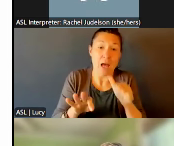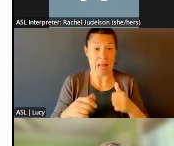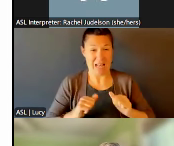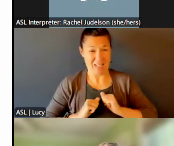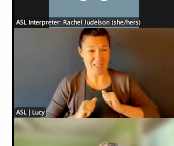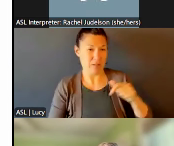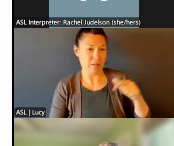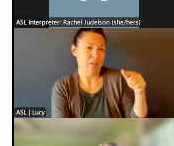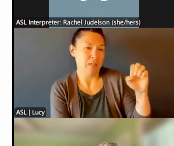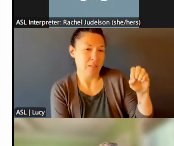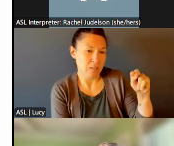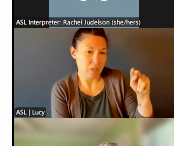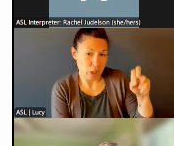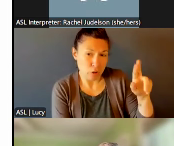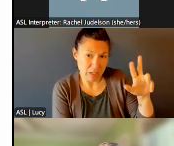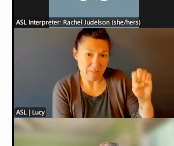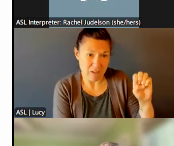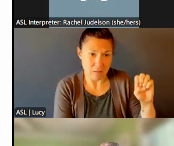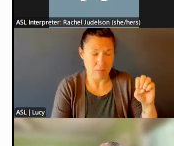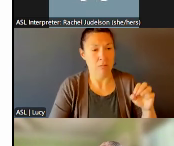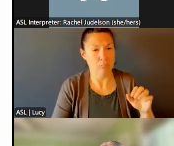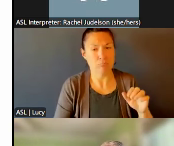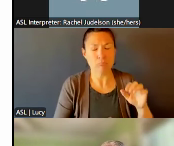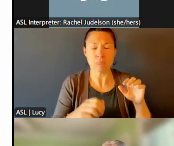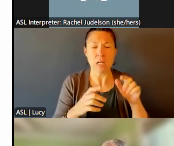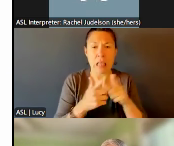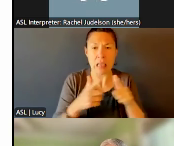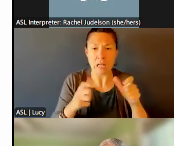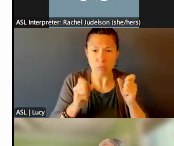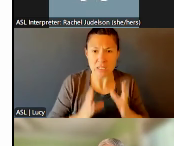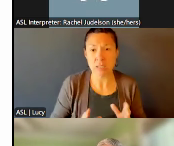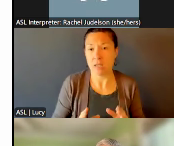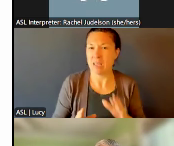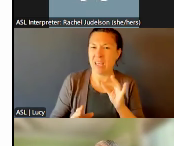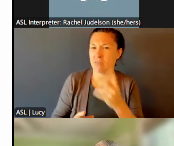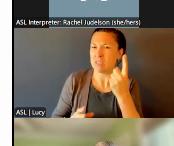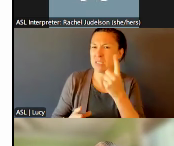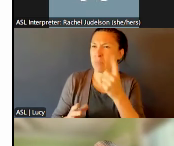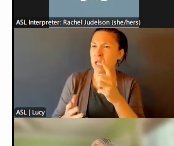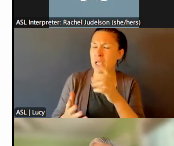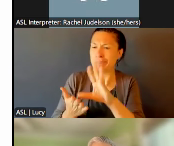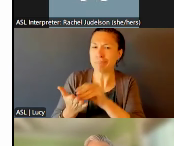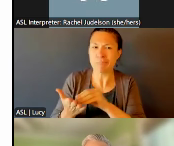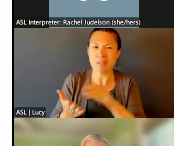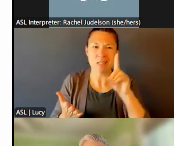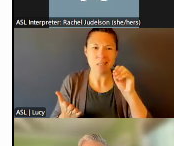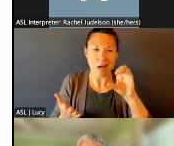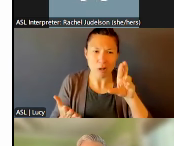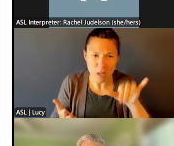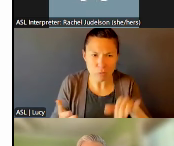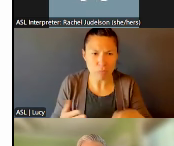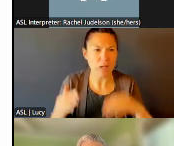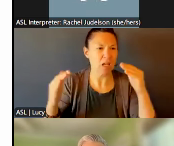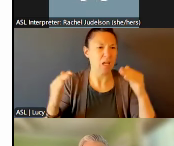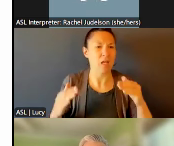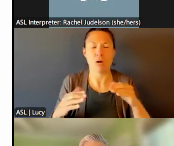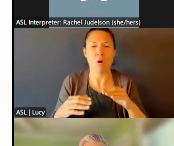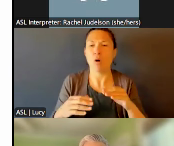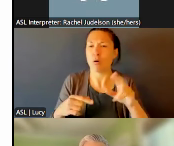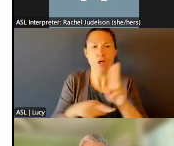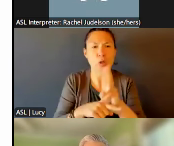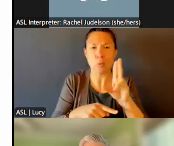a usage-based abstract or a documentary abstract, I need to make sure that I don't assess the